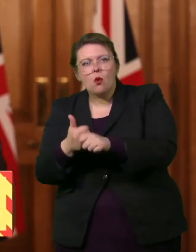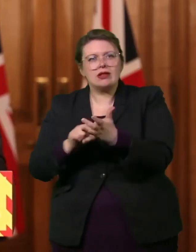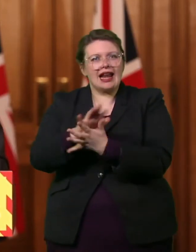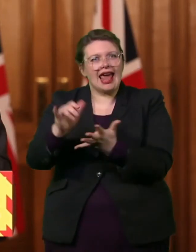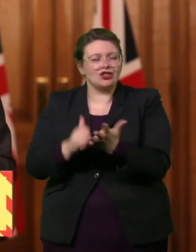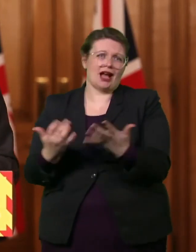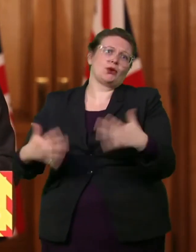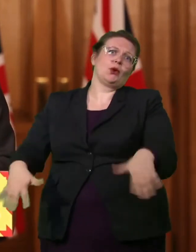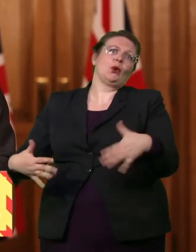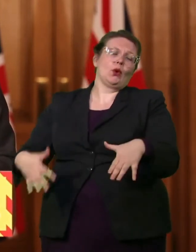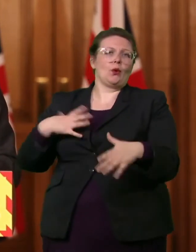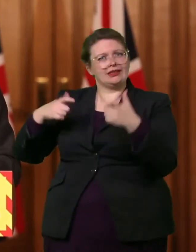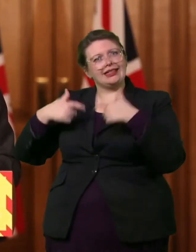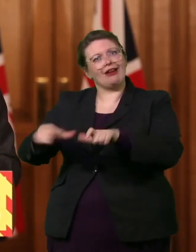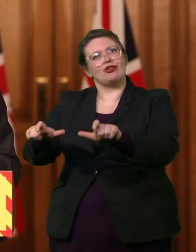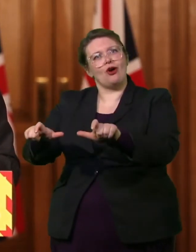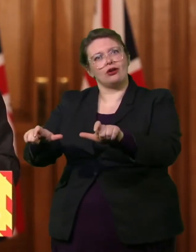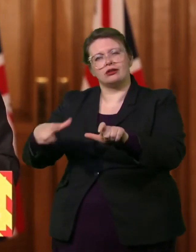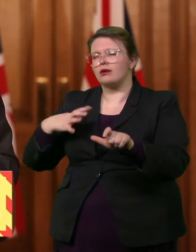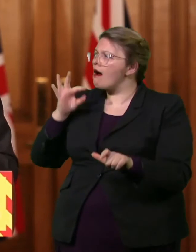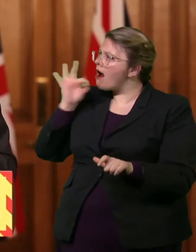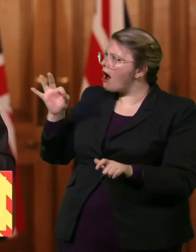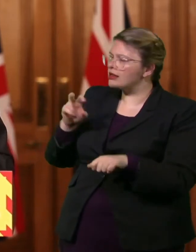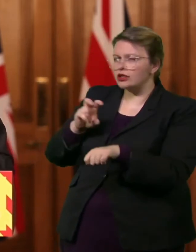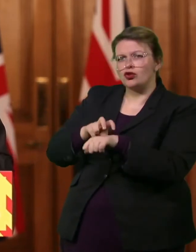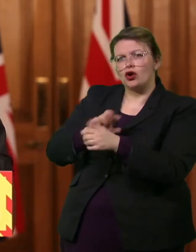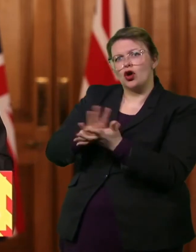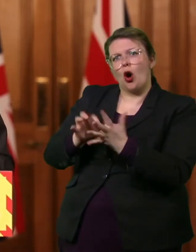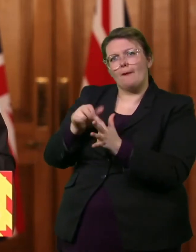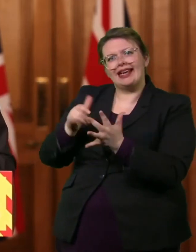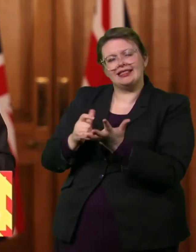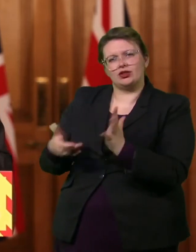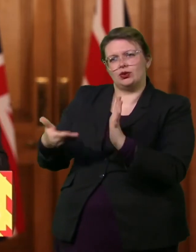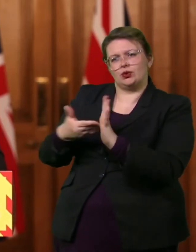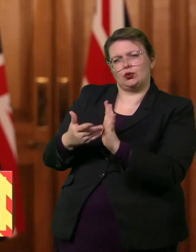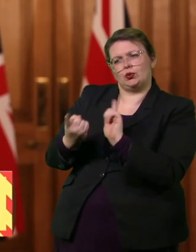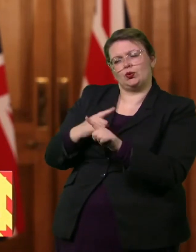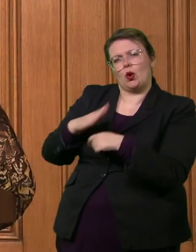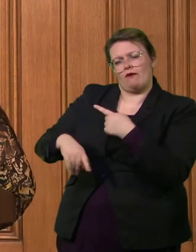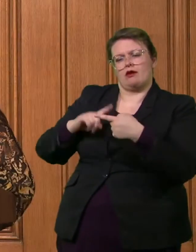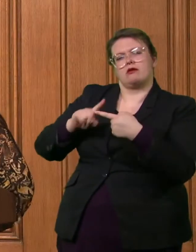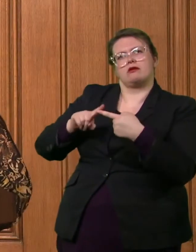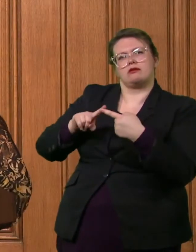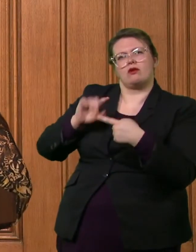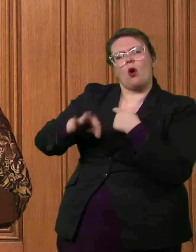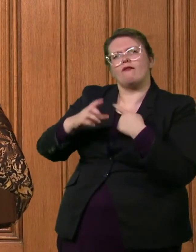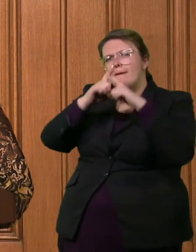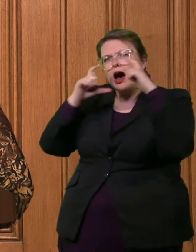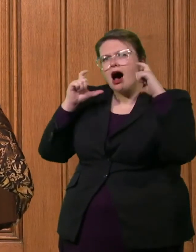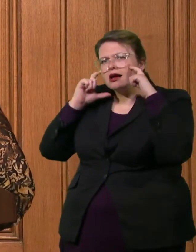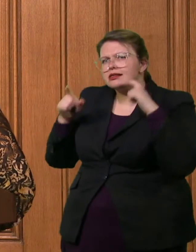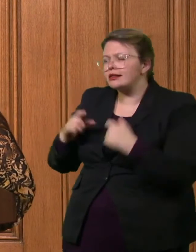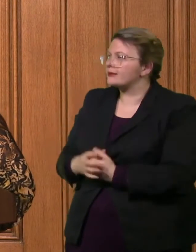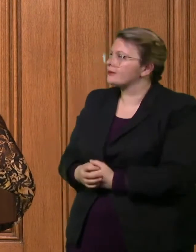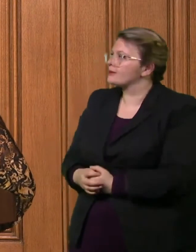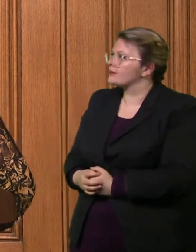Dr. Hopkins to respond to your first question about masks amongst children. Thank you. So I think the important thing to